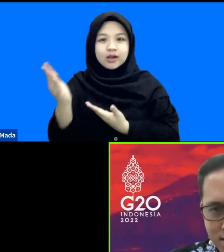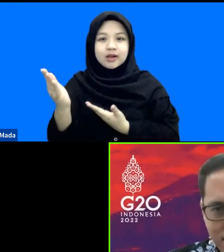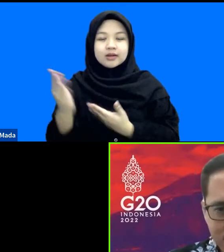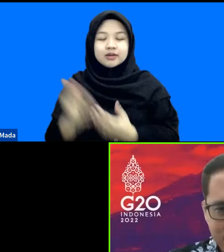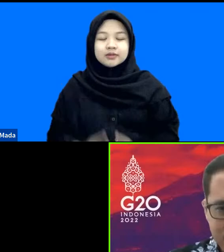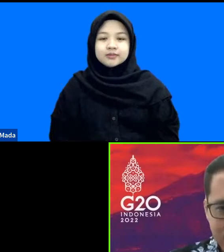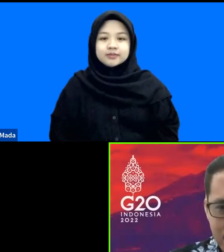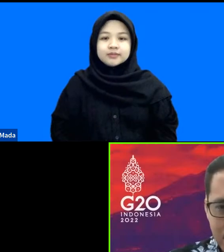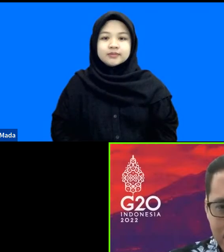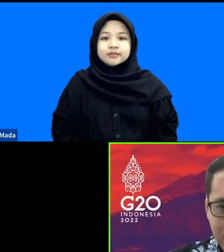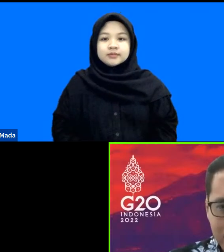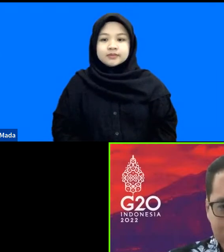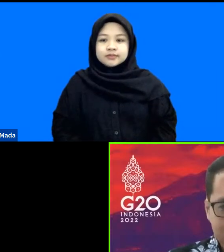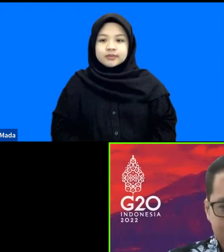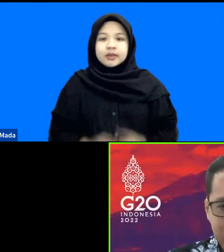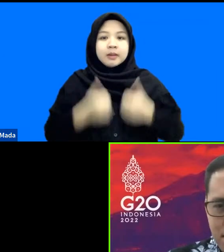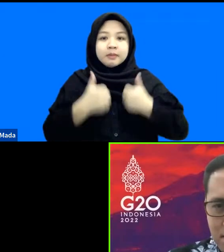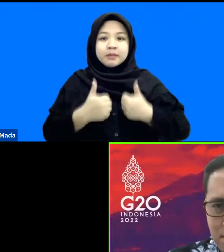Miss Alia.